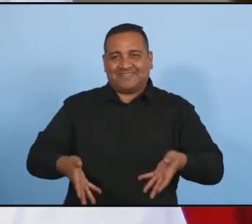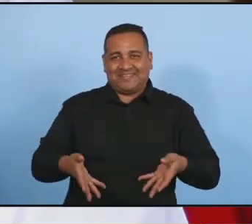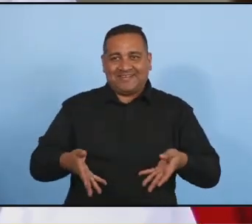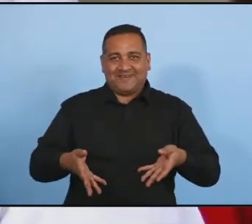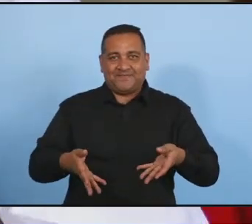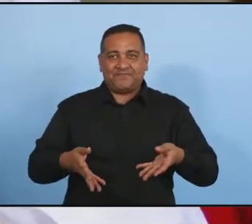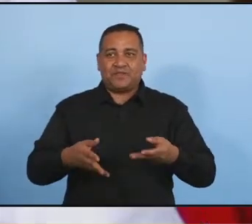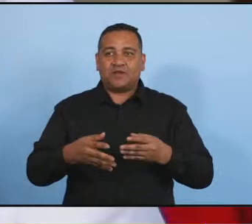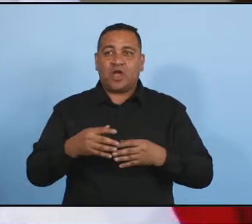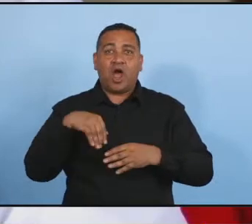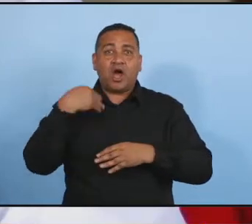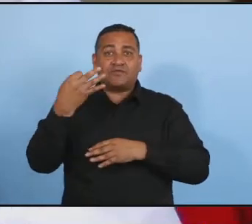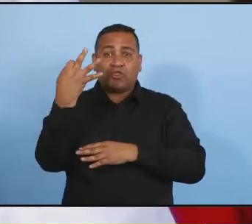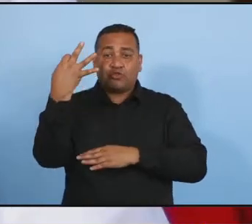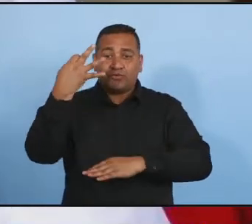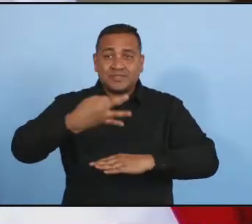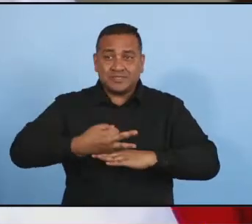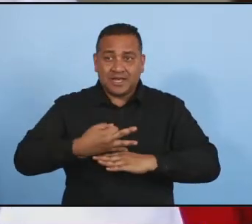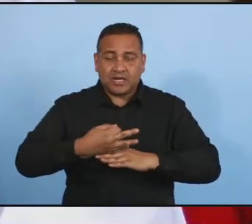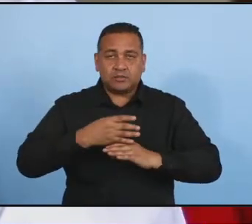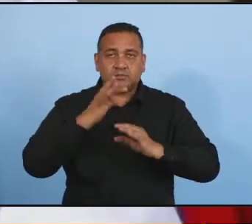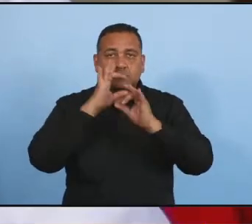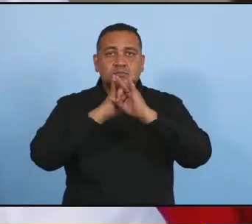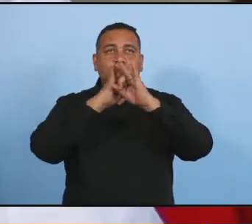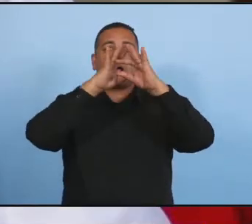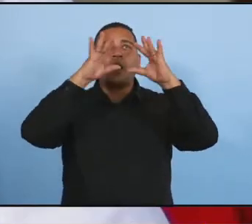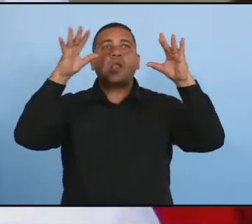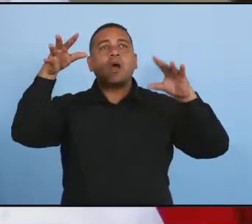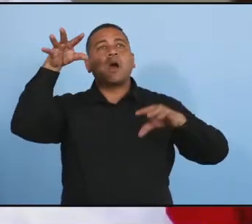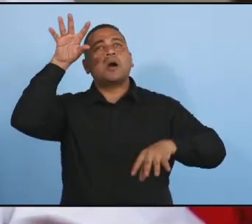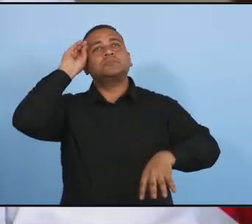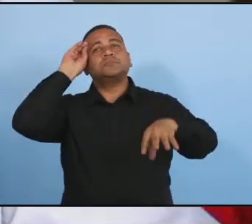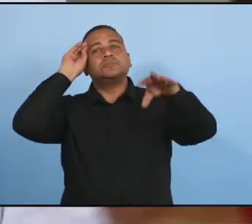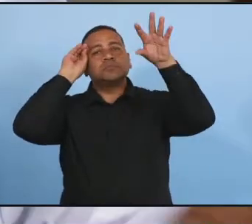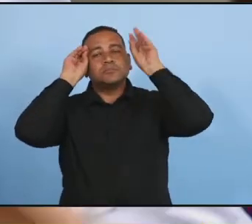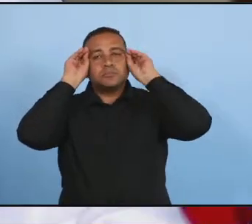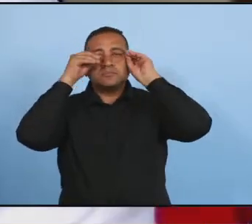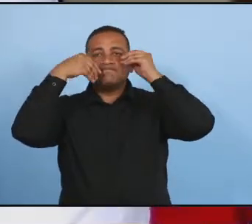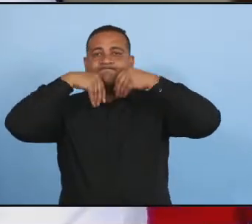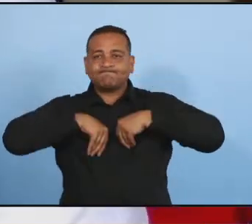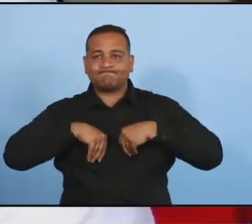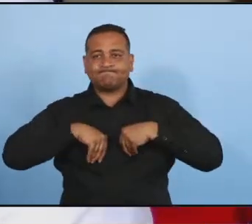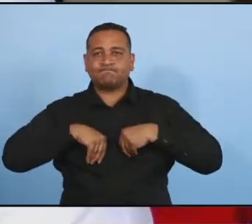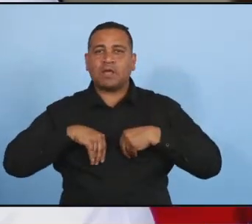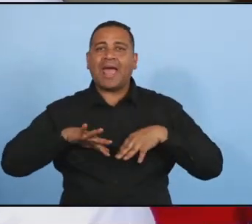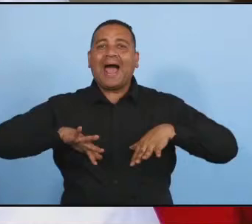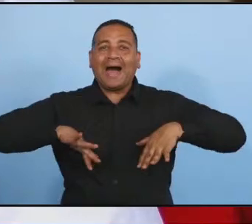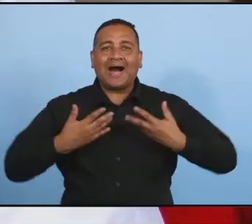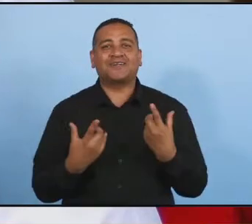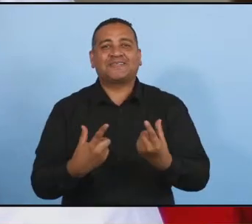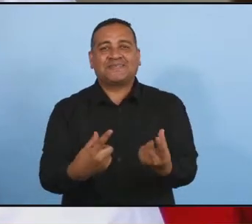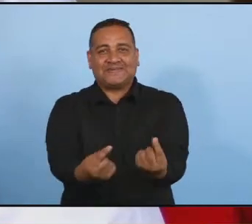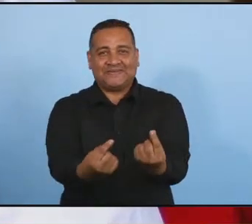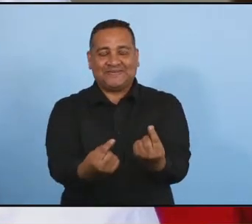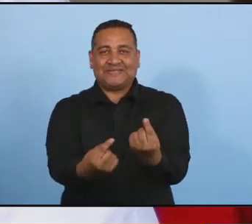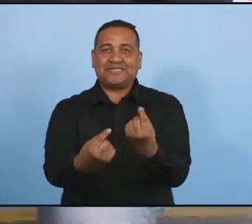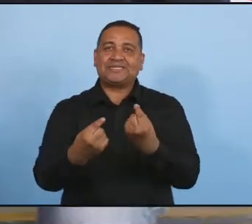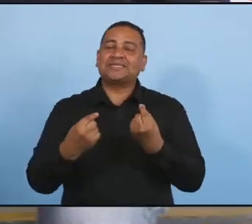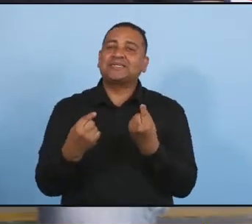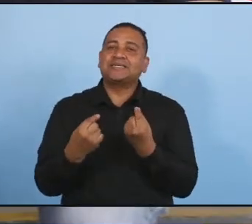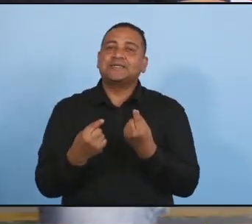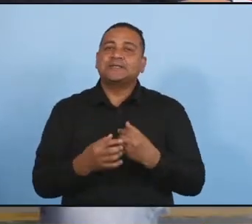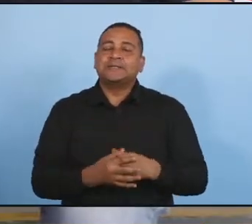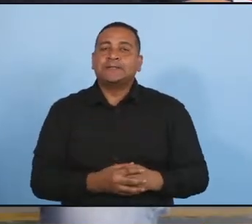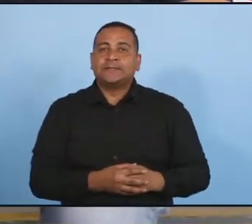a clear perspective of what the drawing actually means, what he can do onto real material. Oh wow! Yeah.